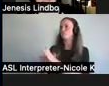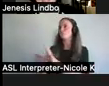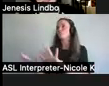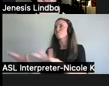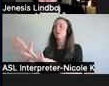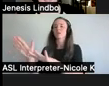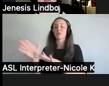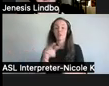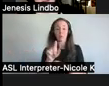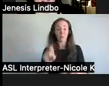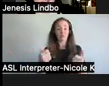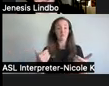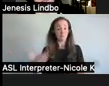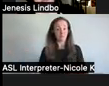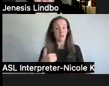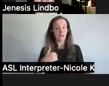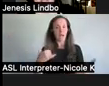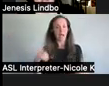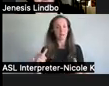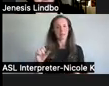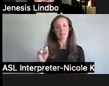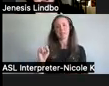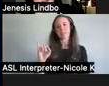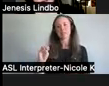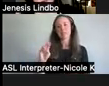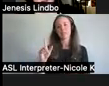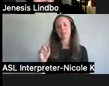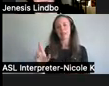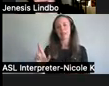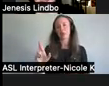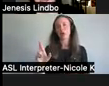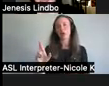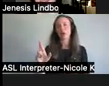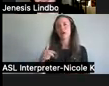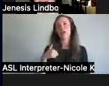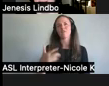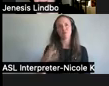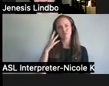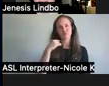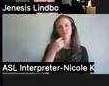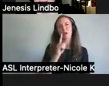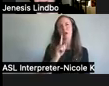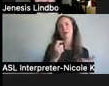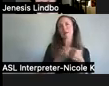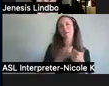I've played a simulator, so it should be pretty easy. It directly correlates, right?